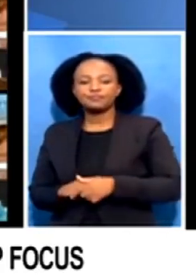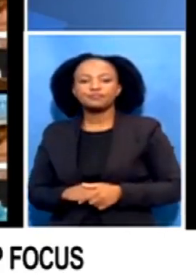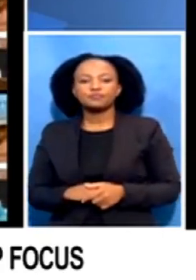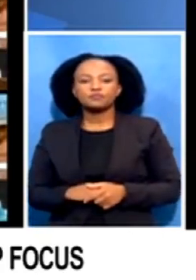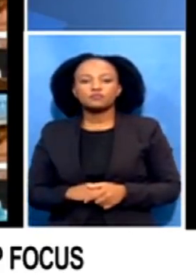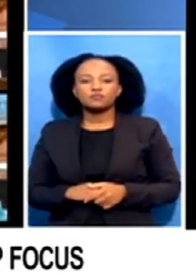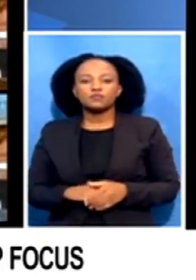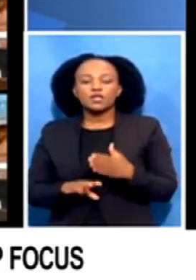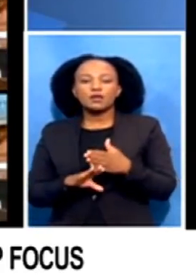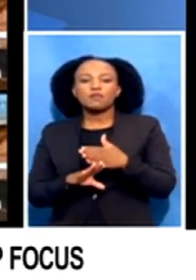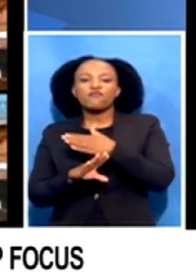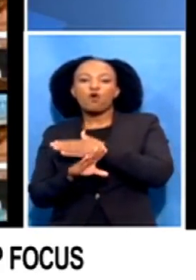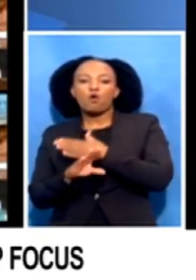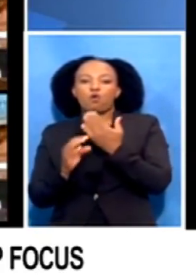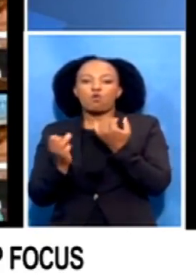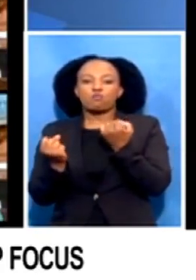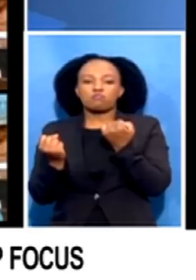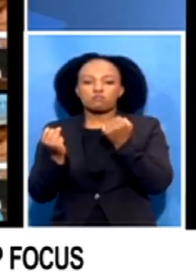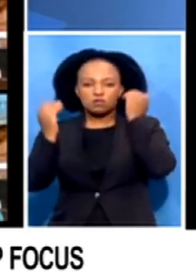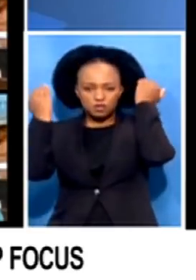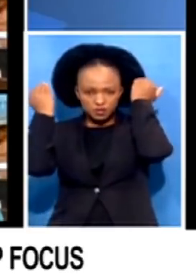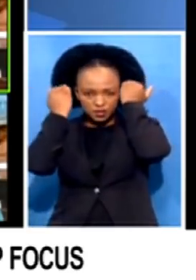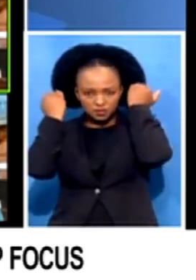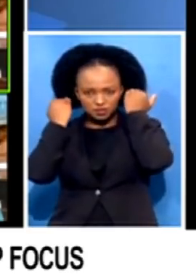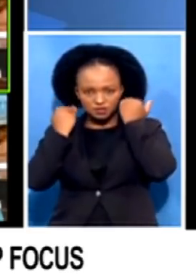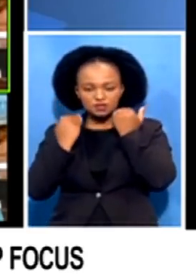sorry, Justice Jafta. Yes. Yes.